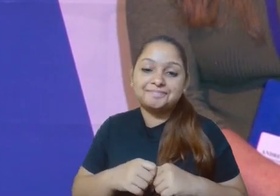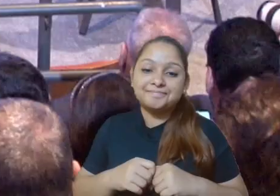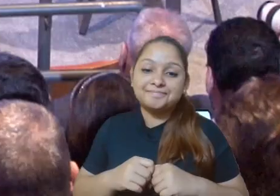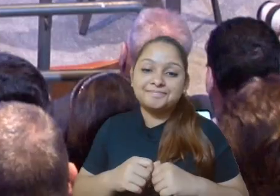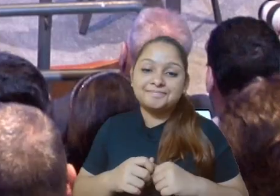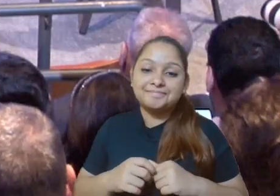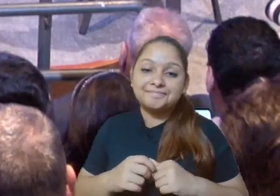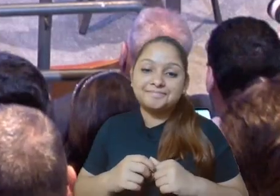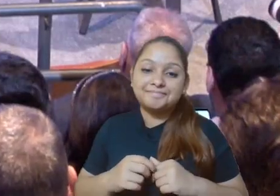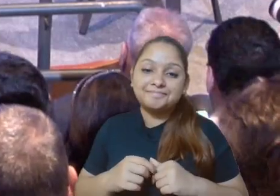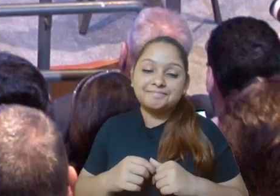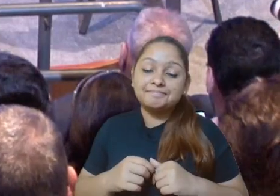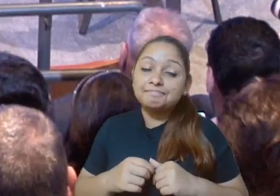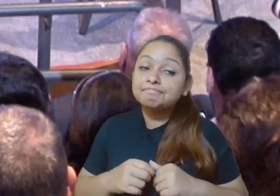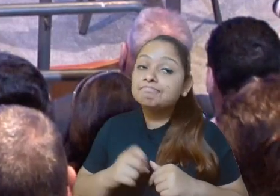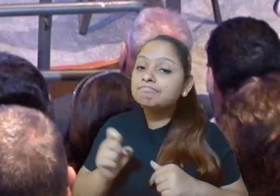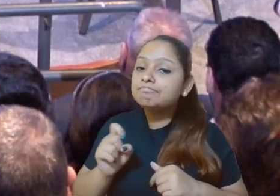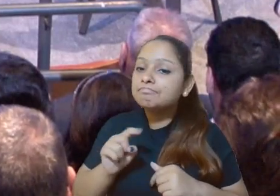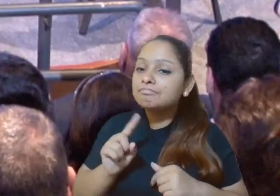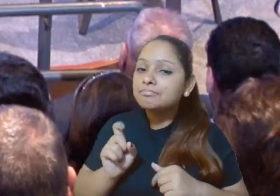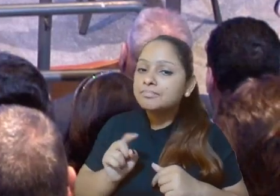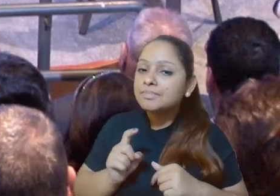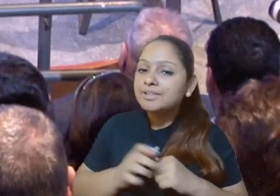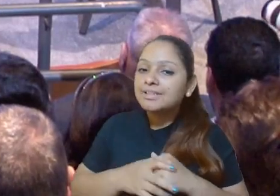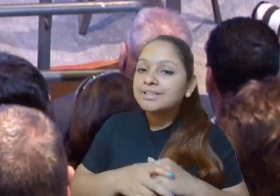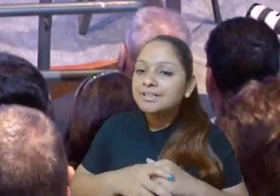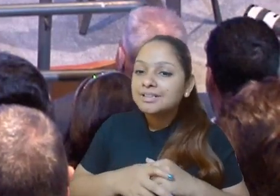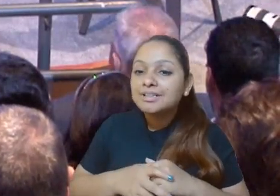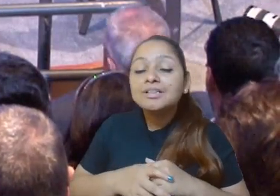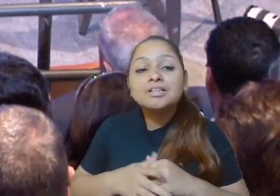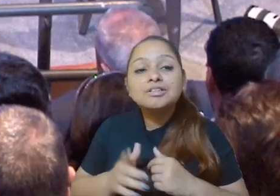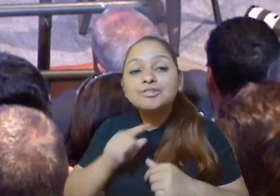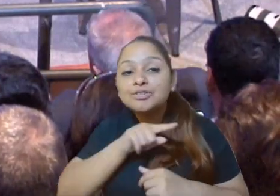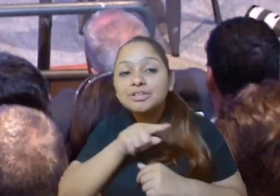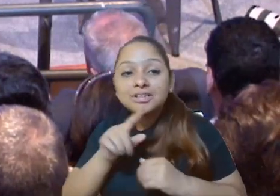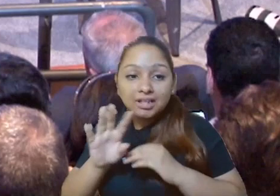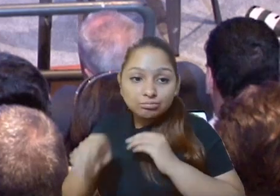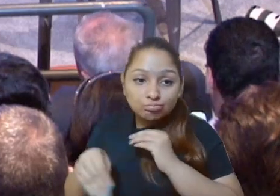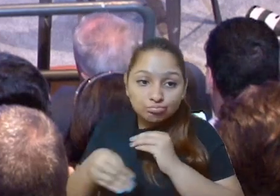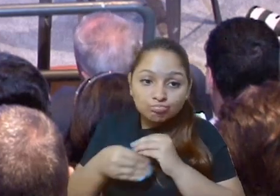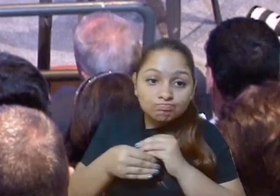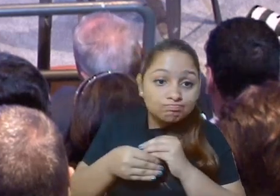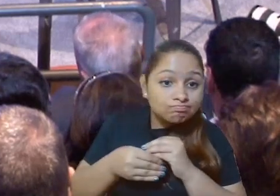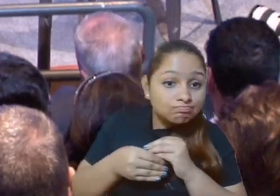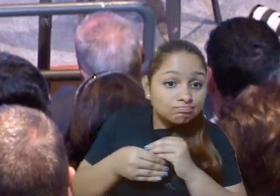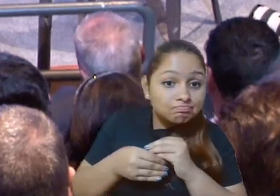is essential. Andrea Cris would like to comment something.